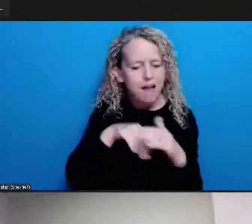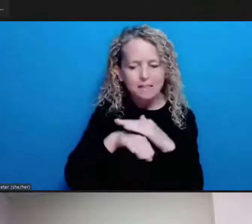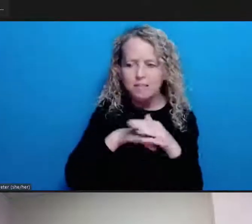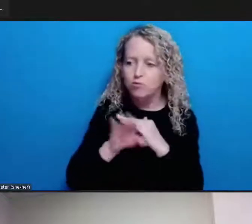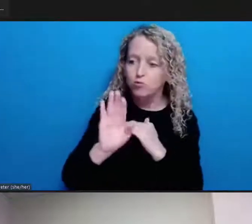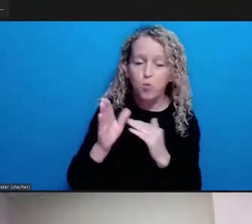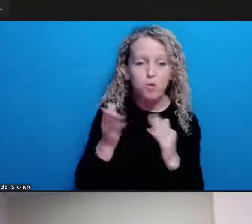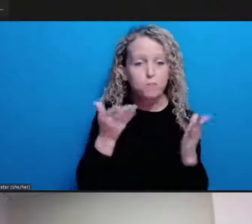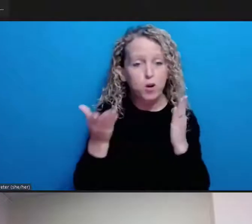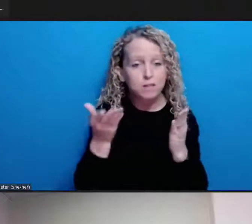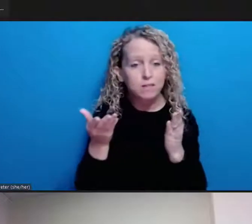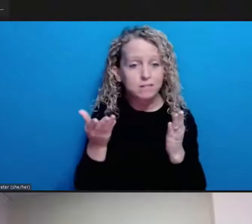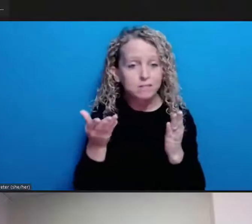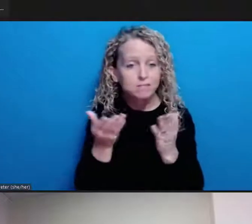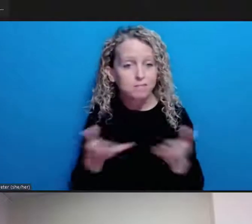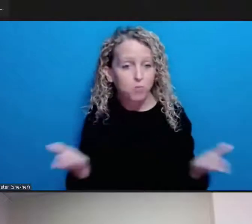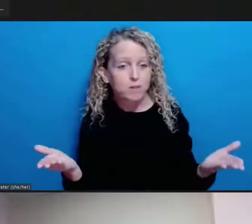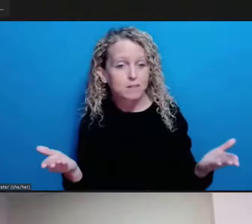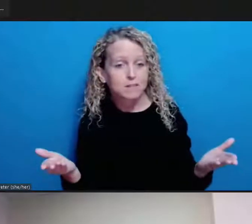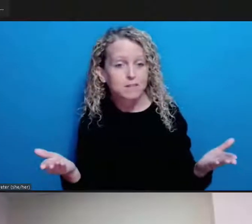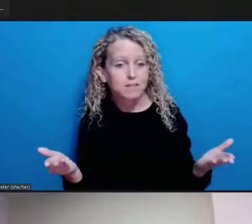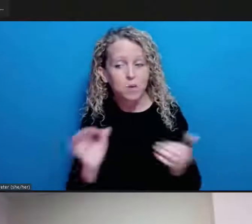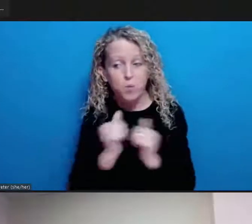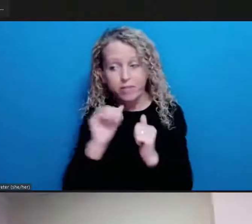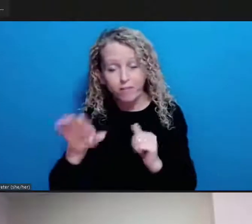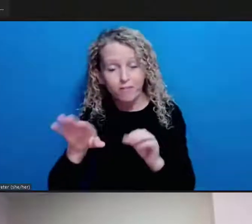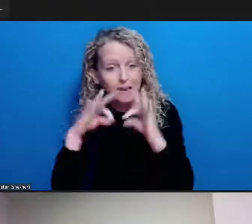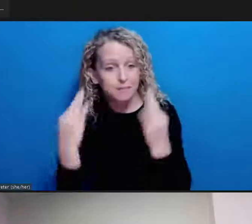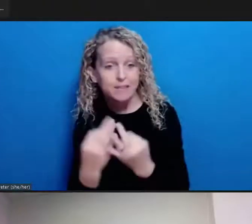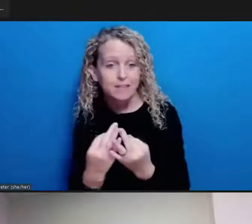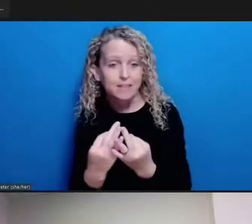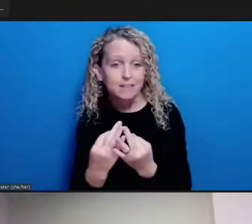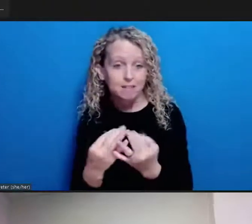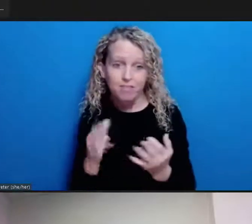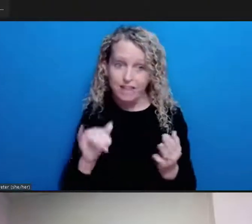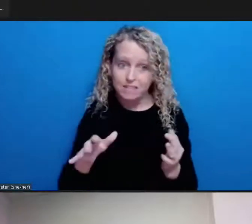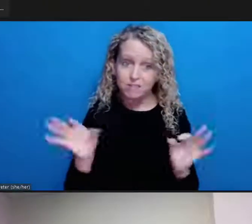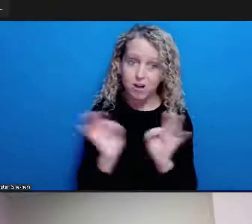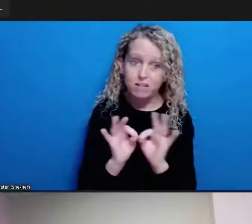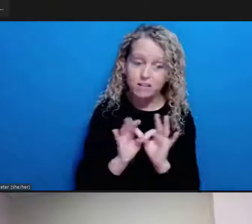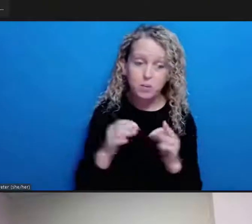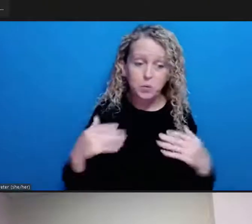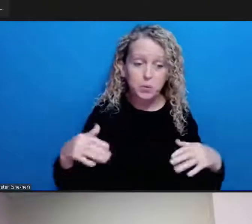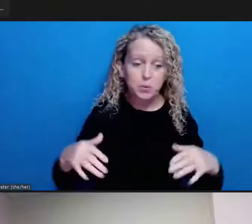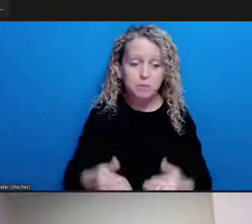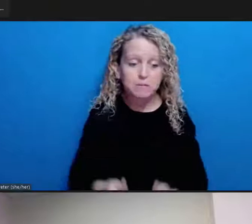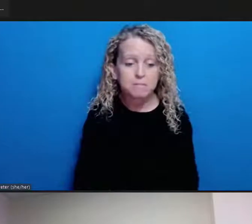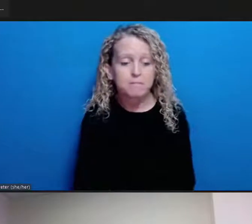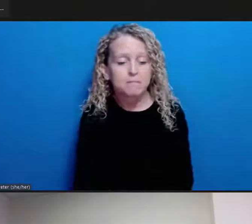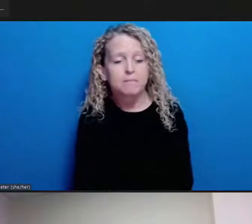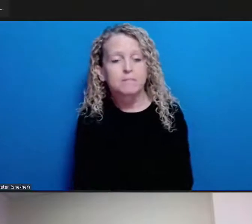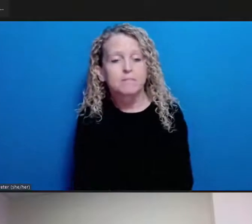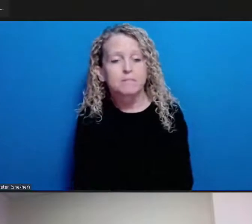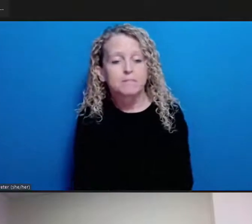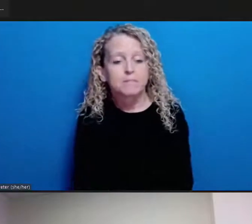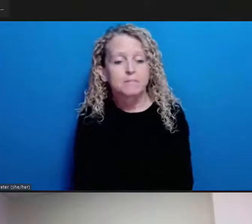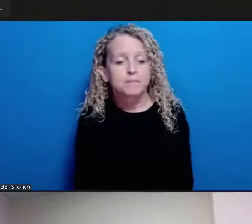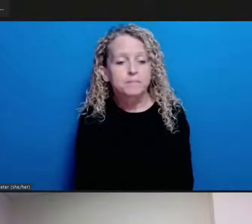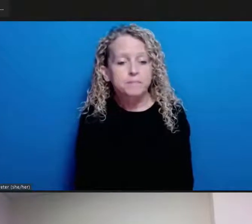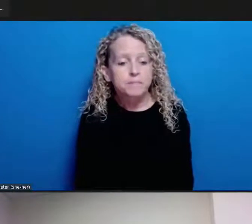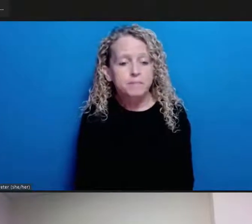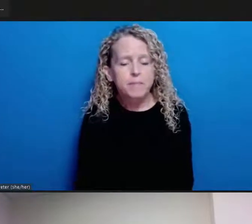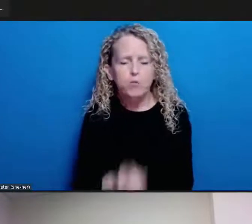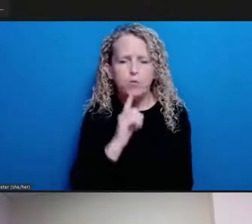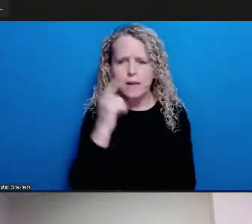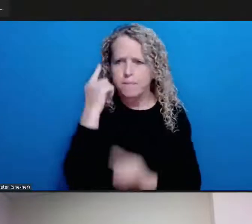and services with their families? And I did, again, I'm sort of going back to the grant recipients, and maybe